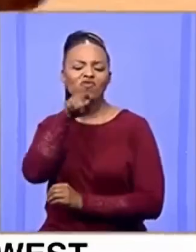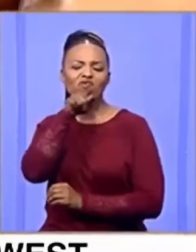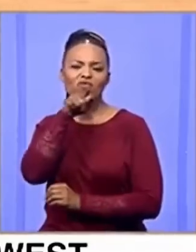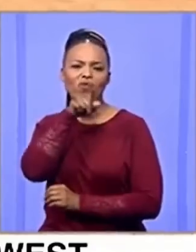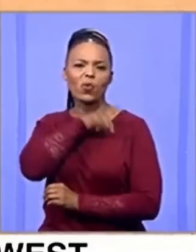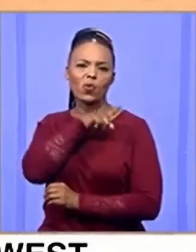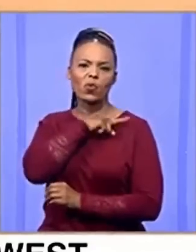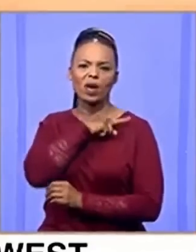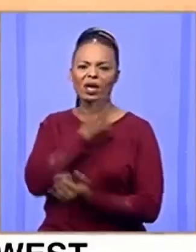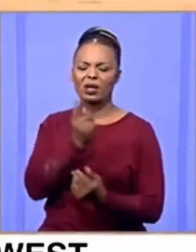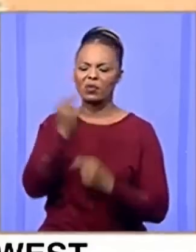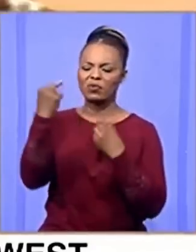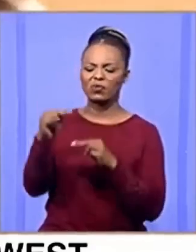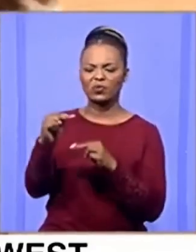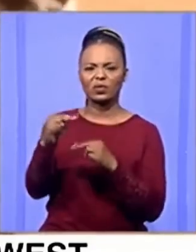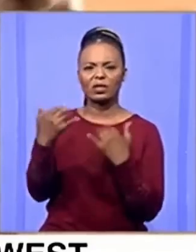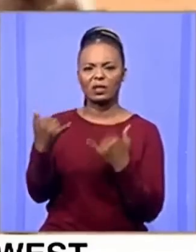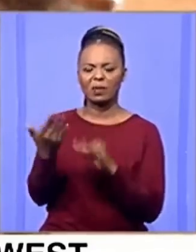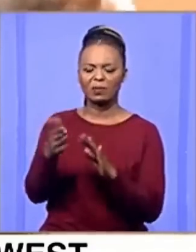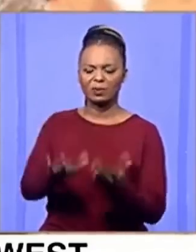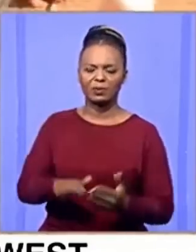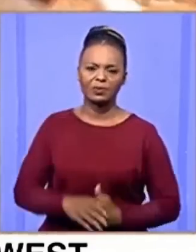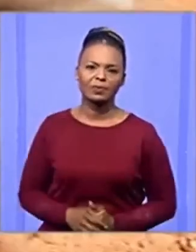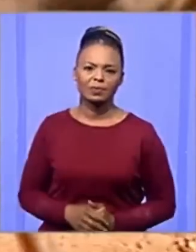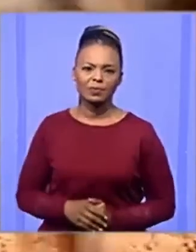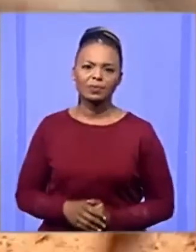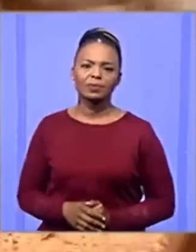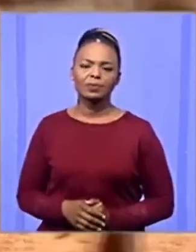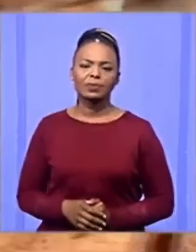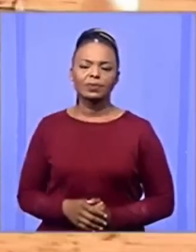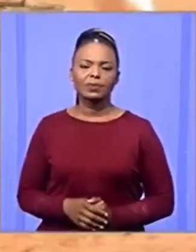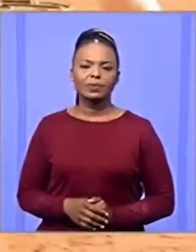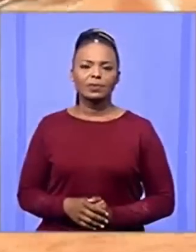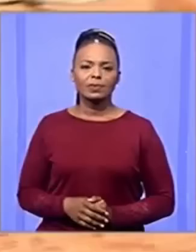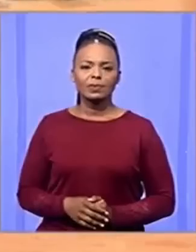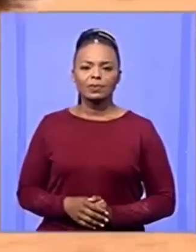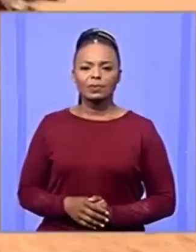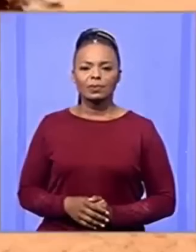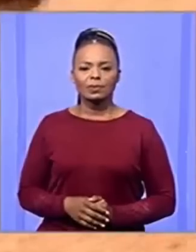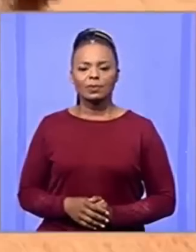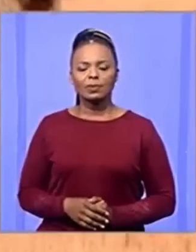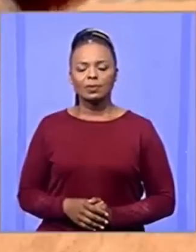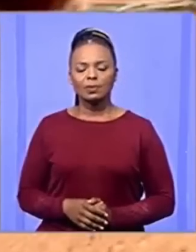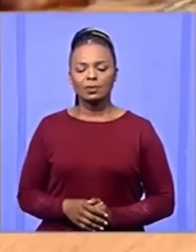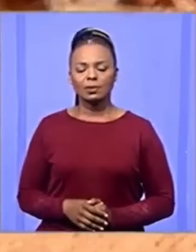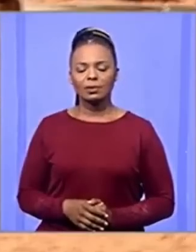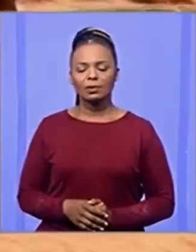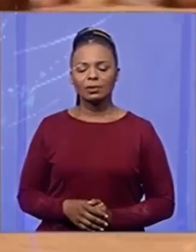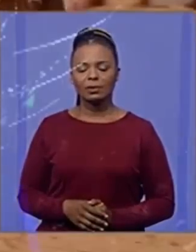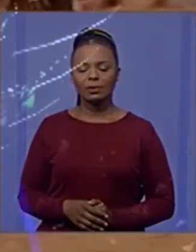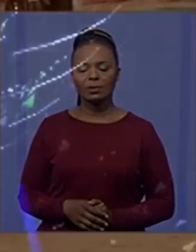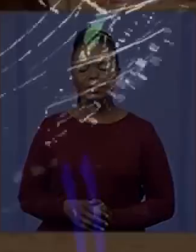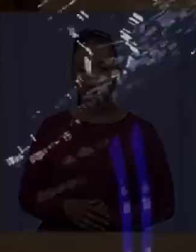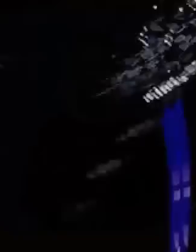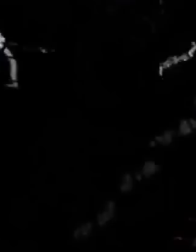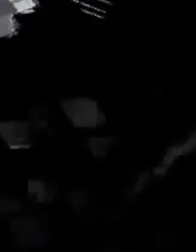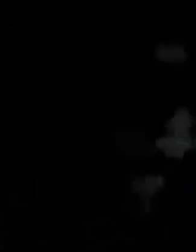fa e le sebaka di sule. Sentle English, SABC News, Tlapeng.